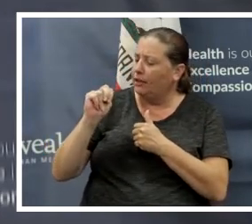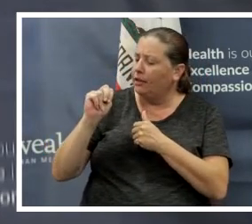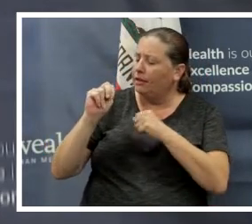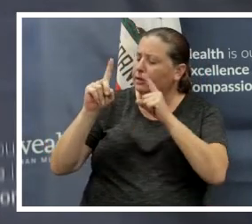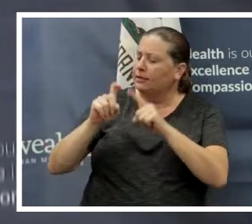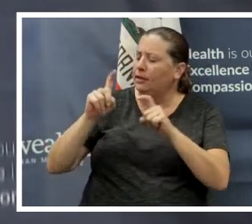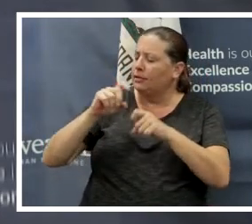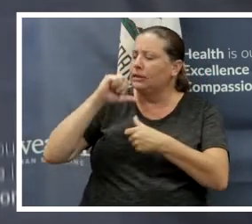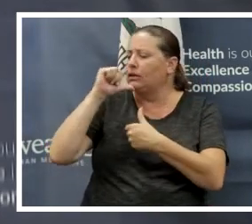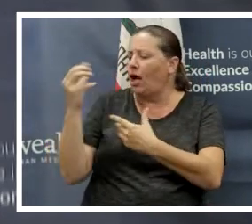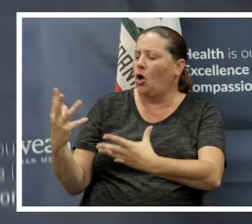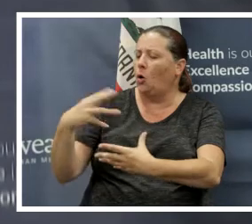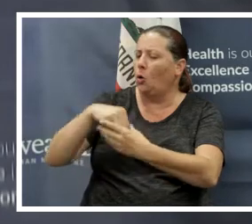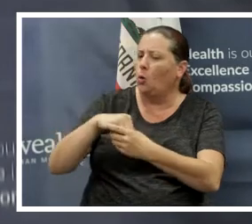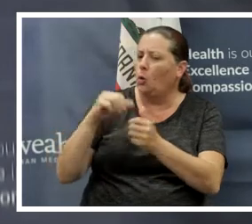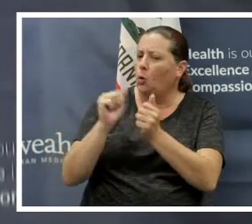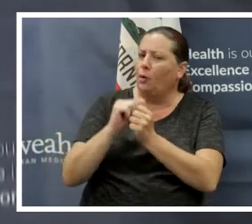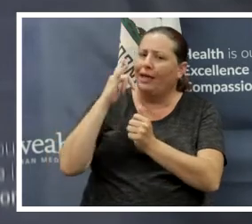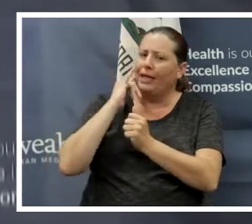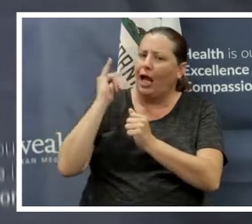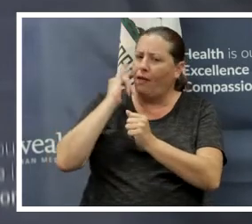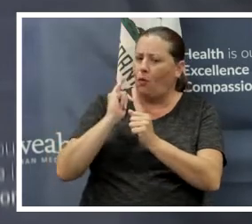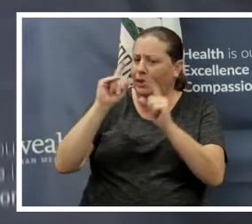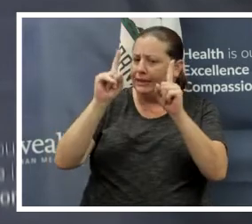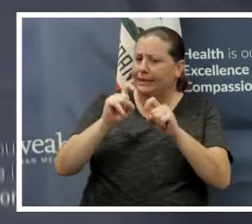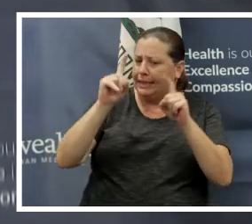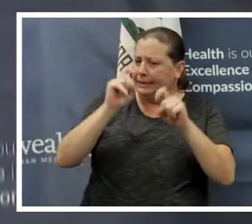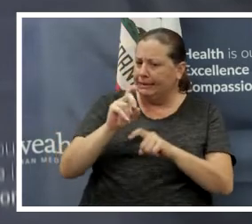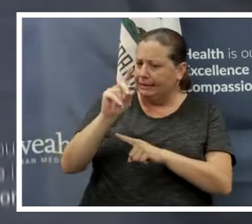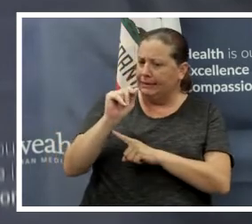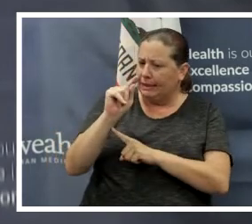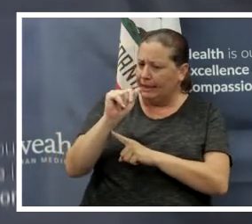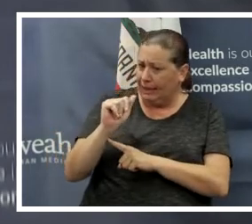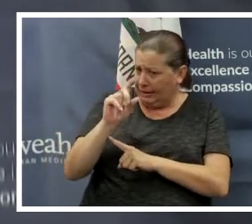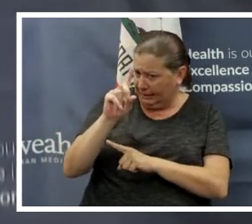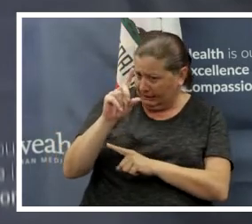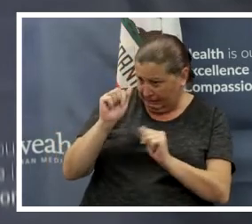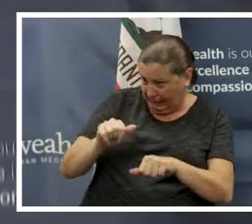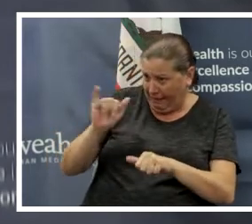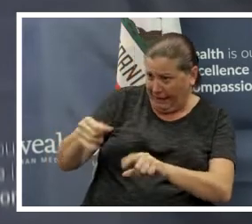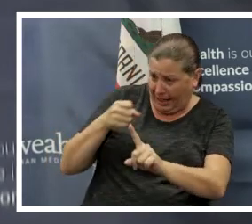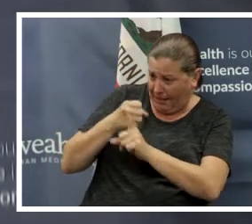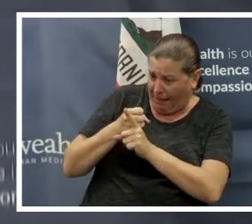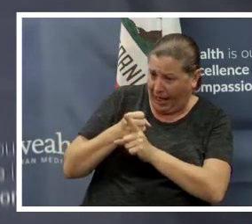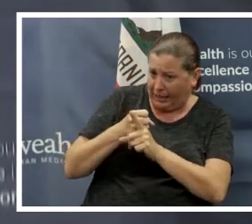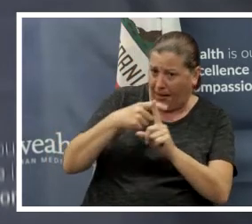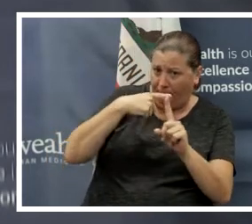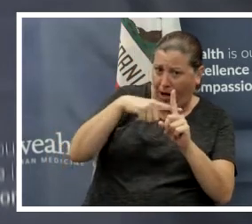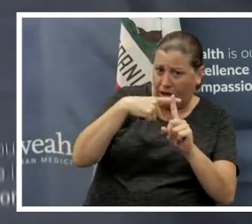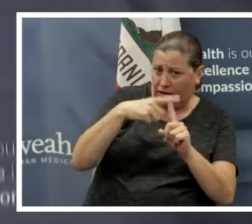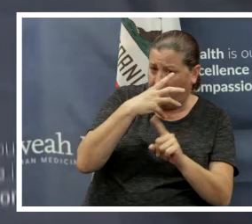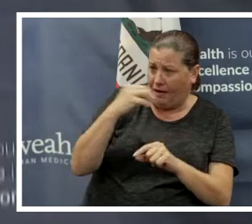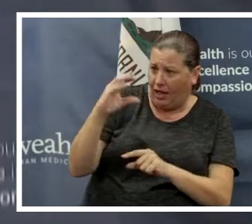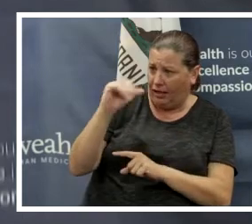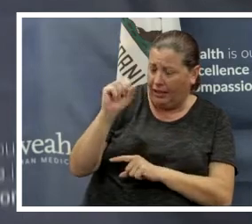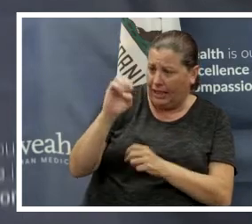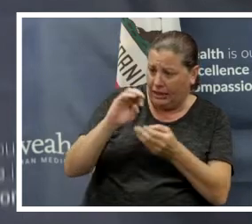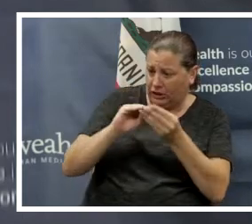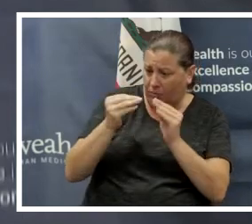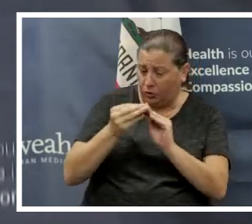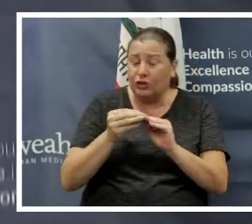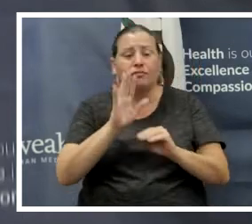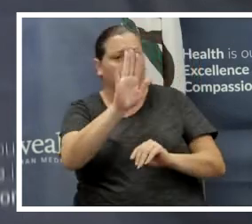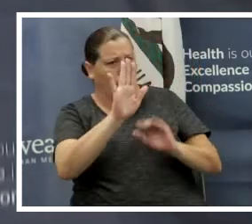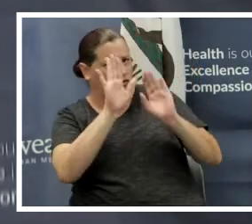data? So Yeah. couldn't that impact the positivity and the case numbers? Absolutely, and it's a great